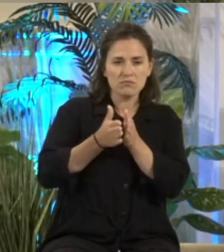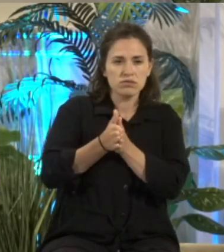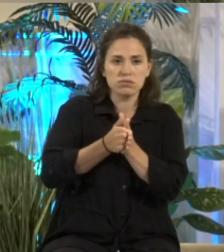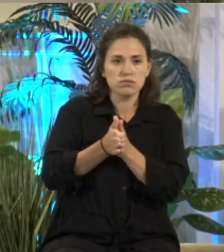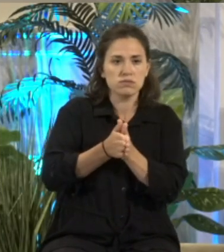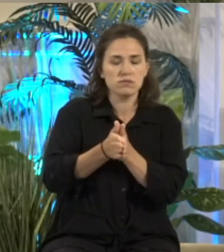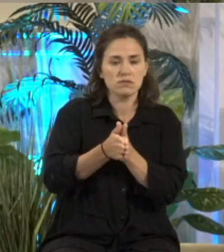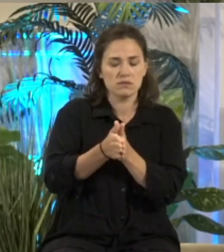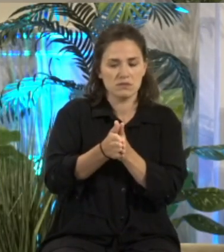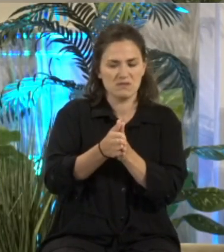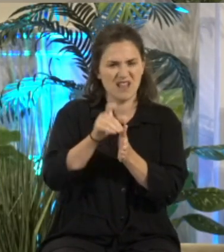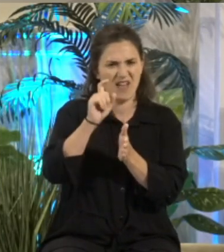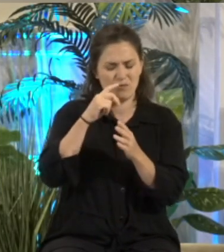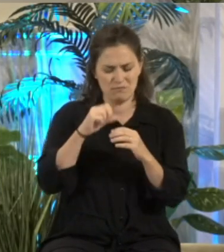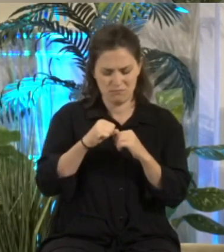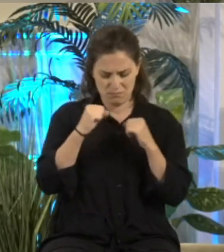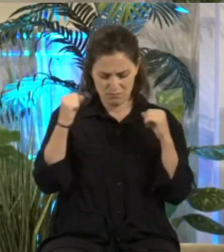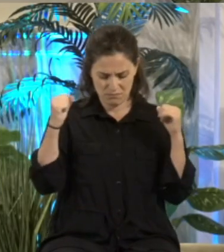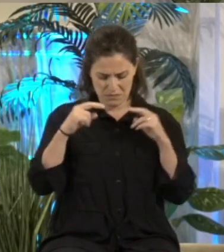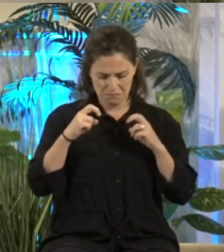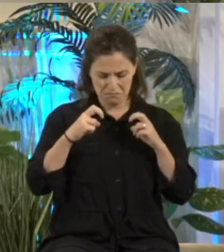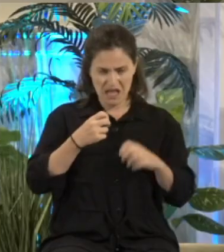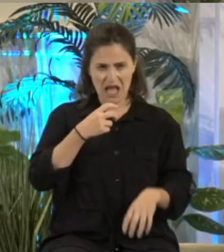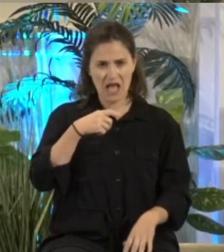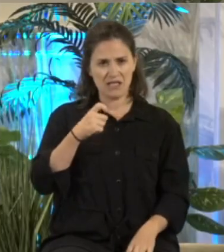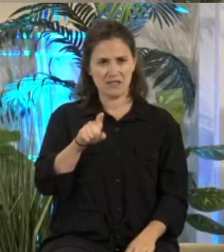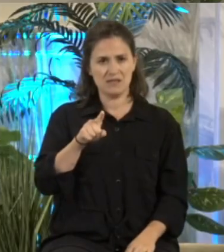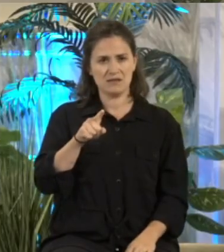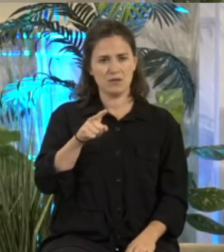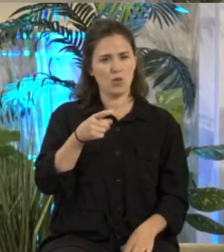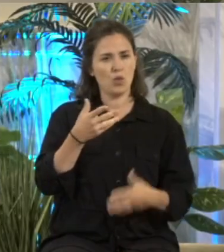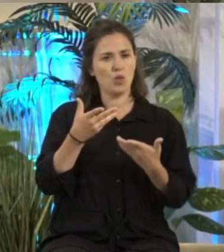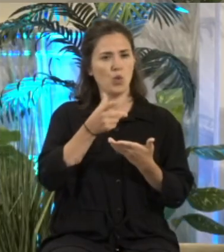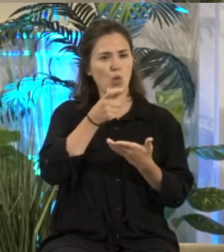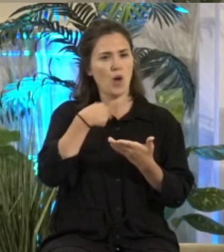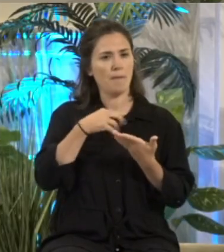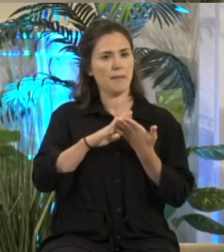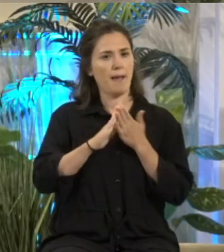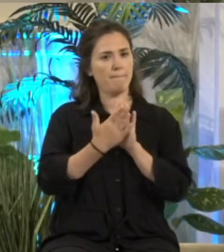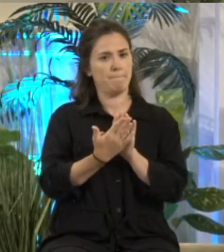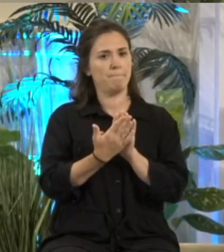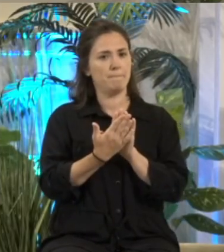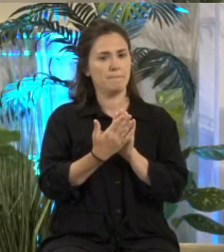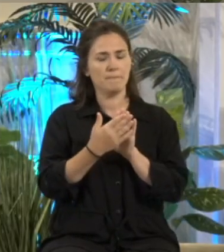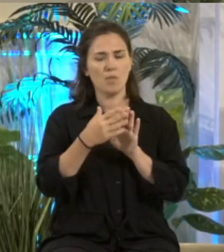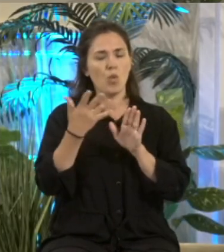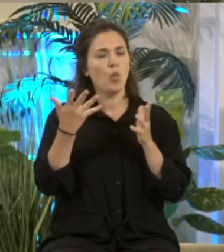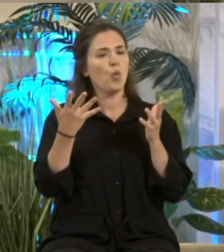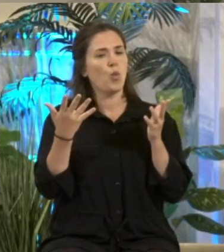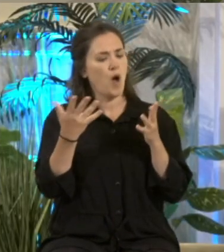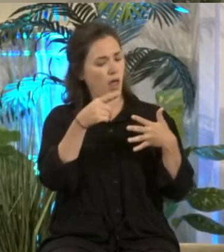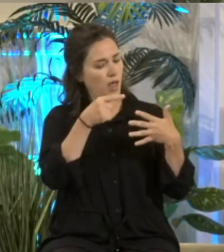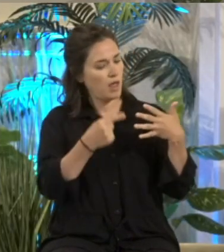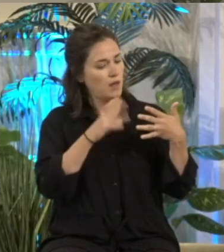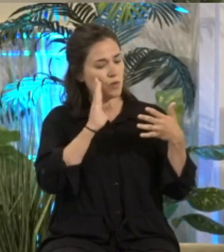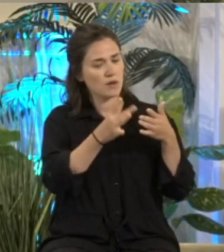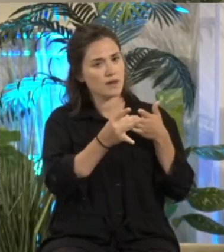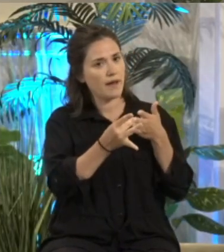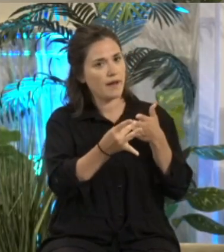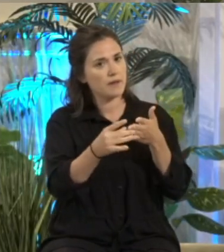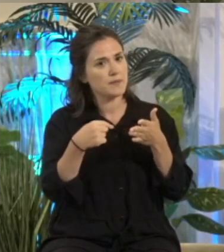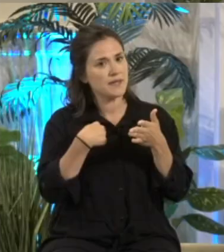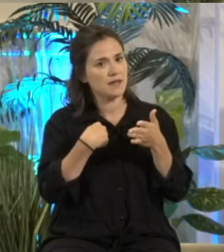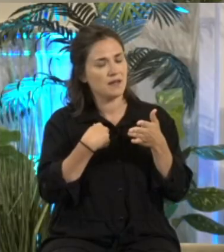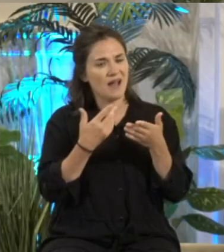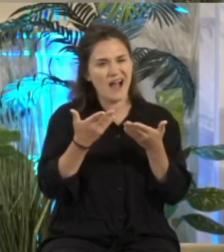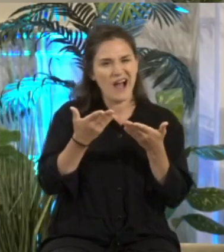am I becoming? What will guide me? How will I lead my life? And how will I